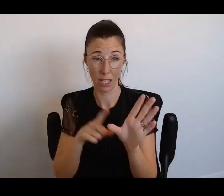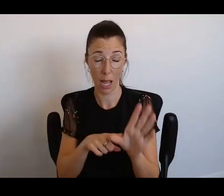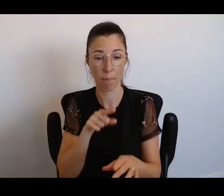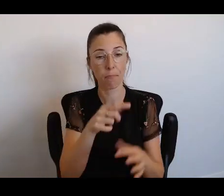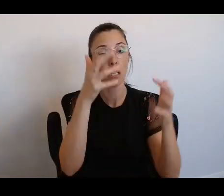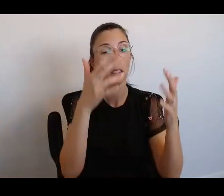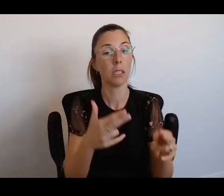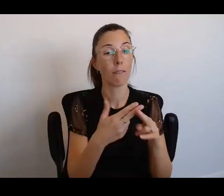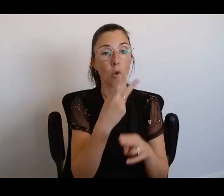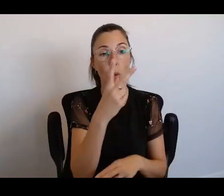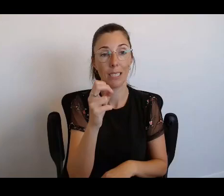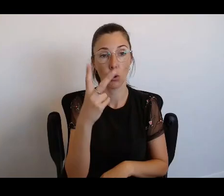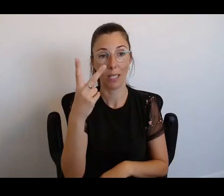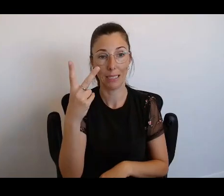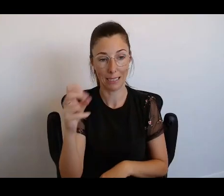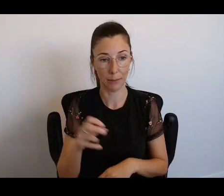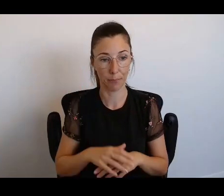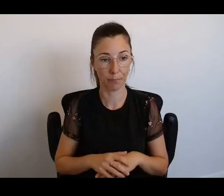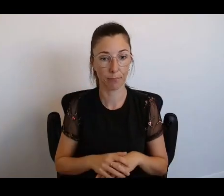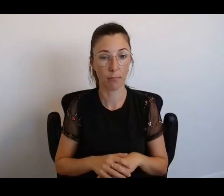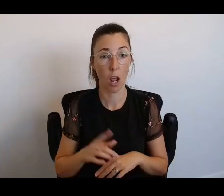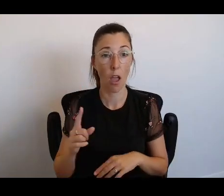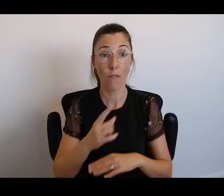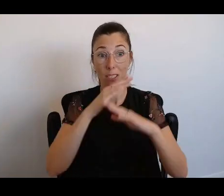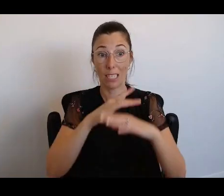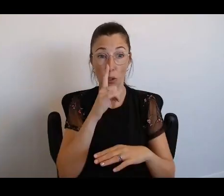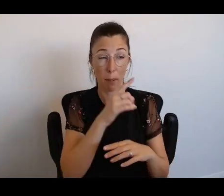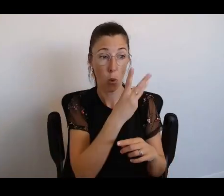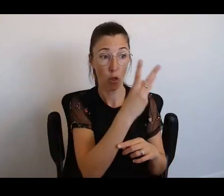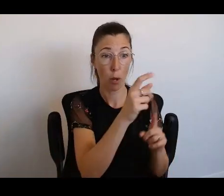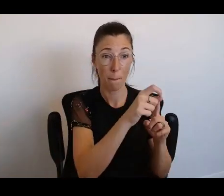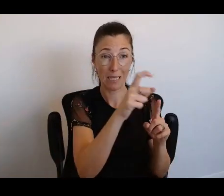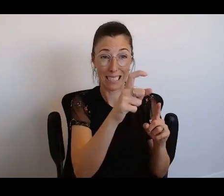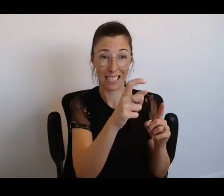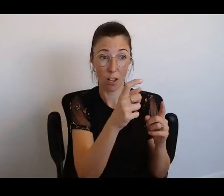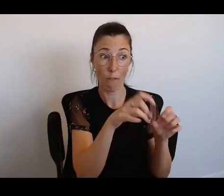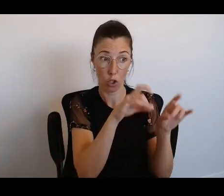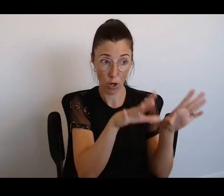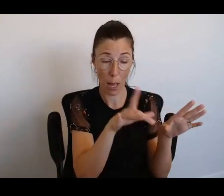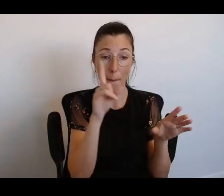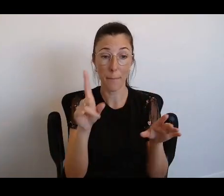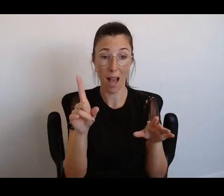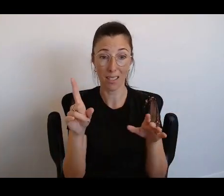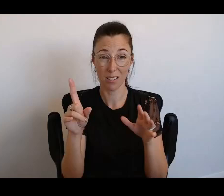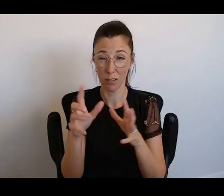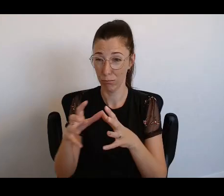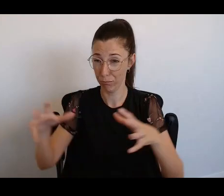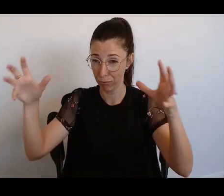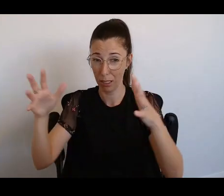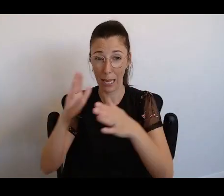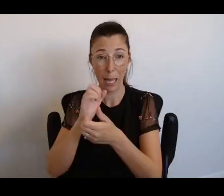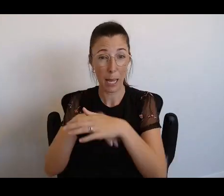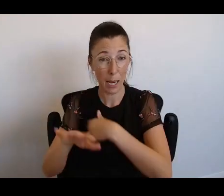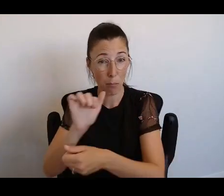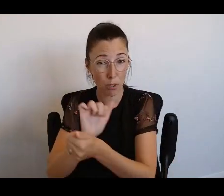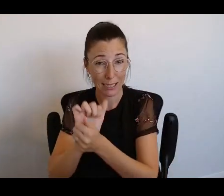Nations people comprise 3% of the population, but make up 29% of the Aboriginal prison system. Young First Nations people